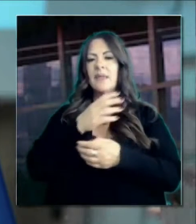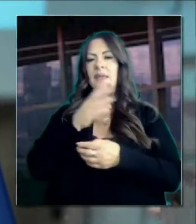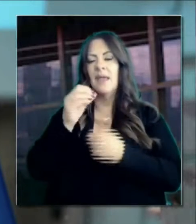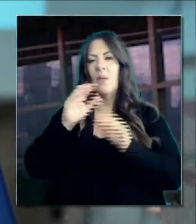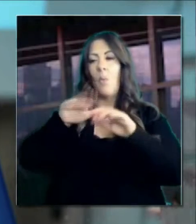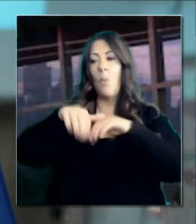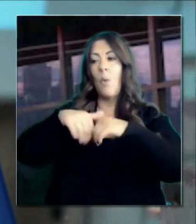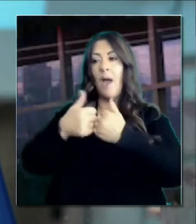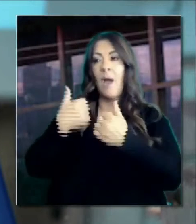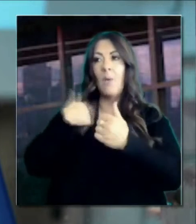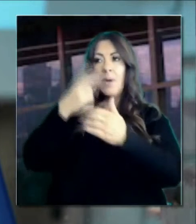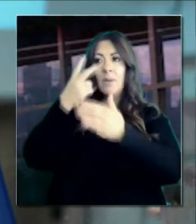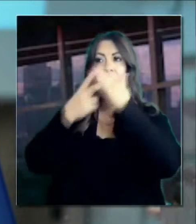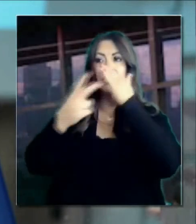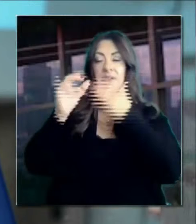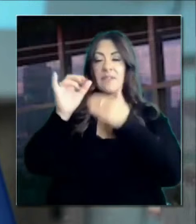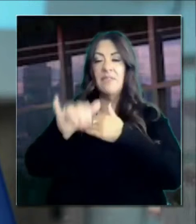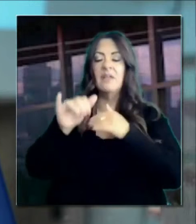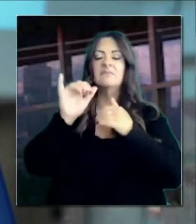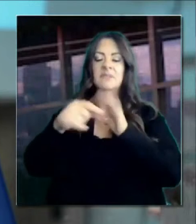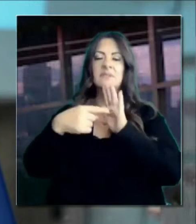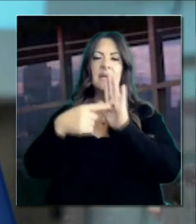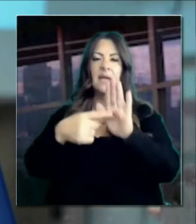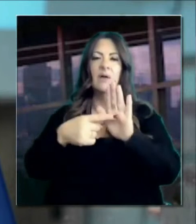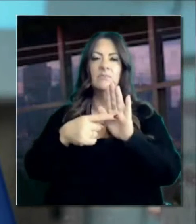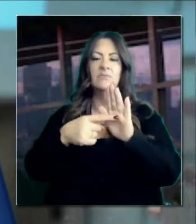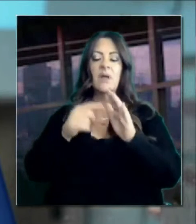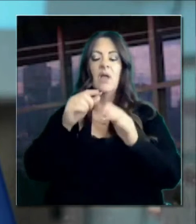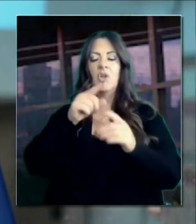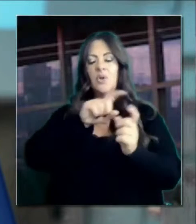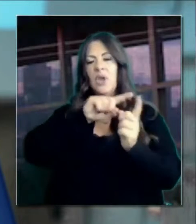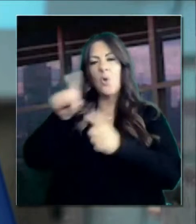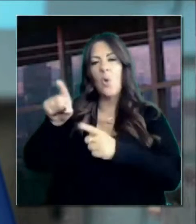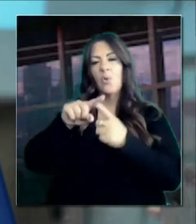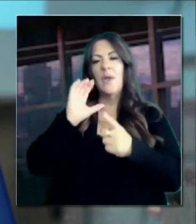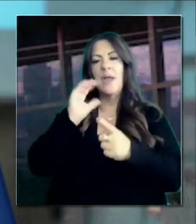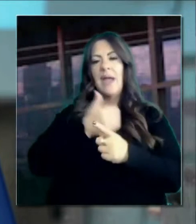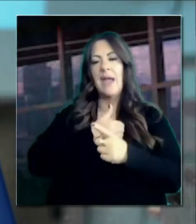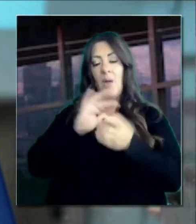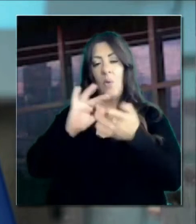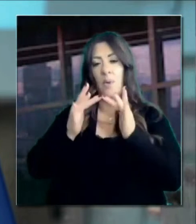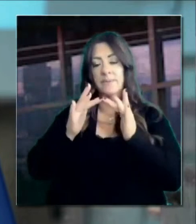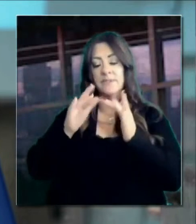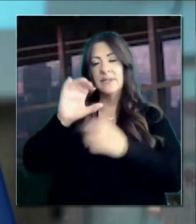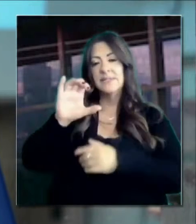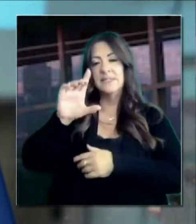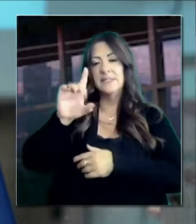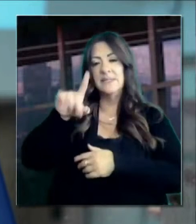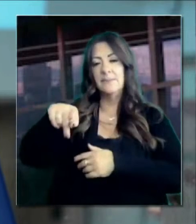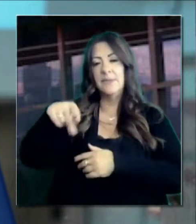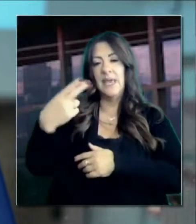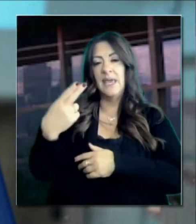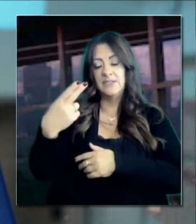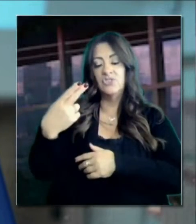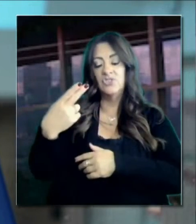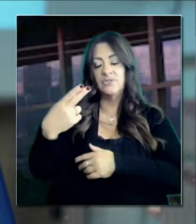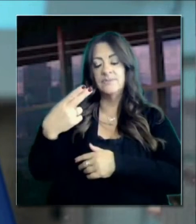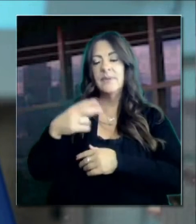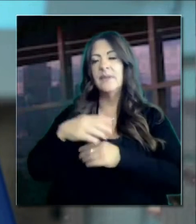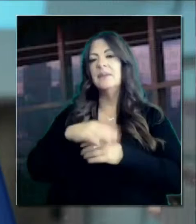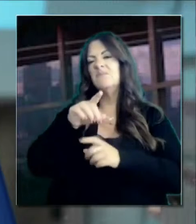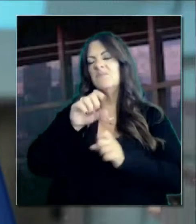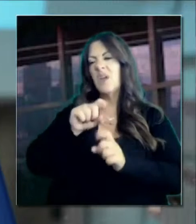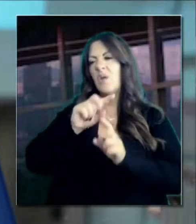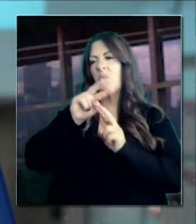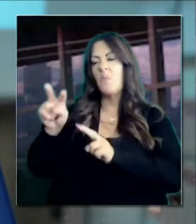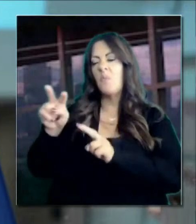projection available on the CDPH website. I believe they're available today, and you can certainly look